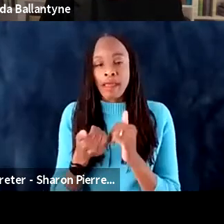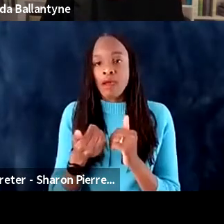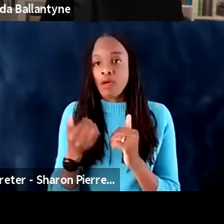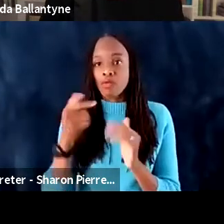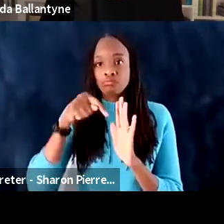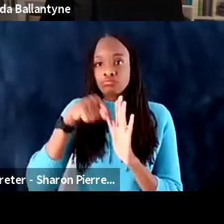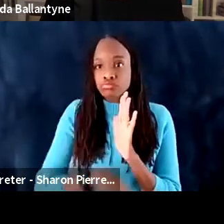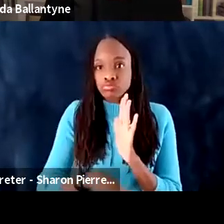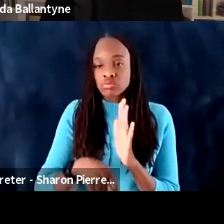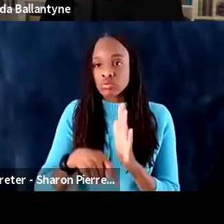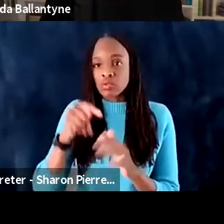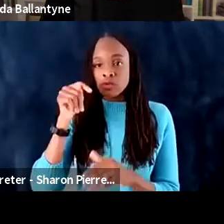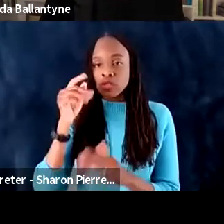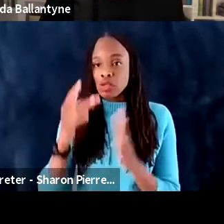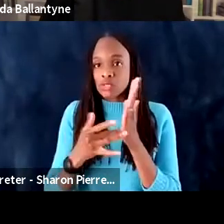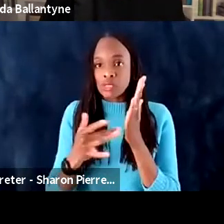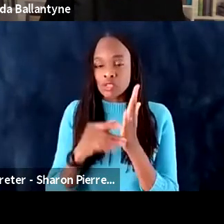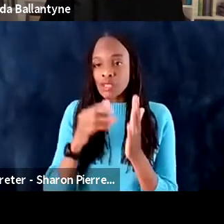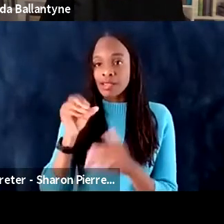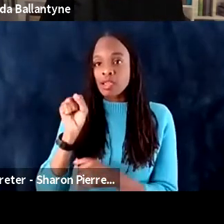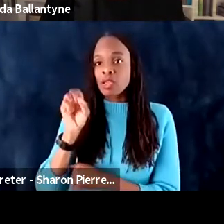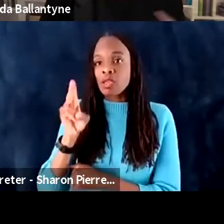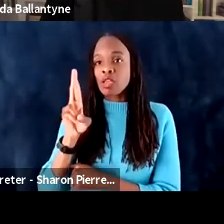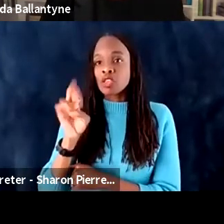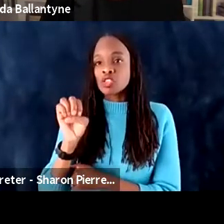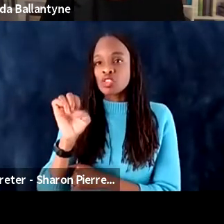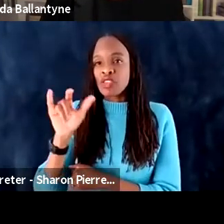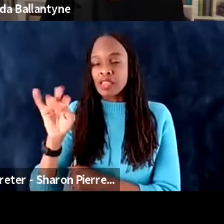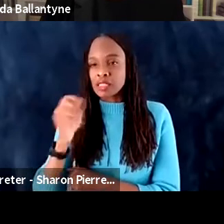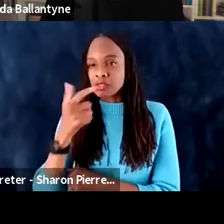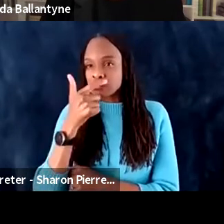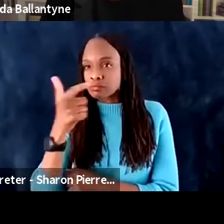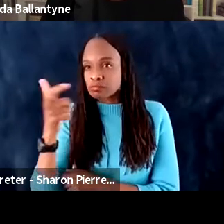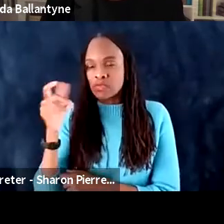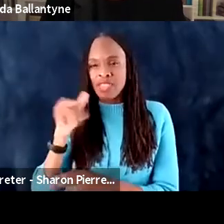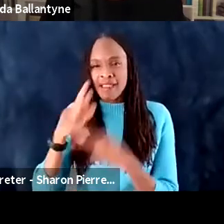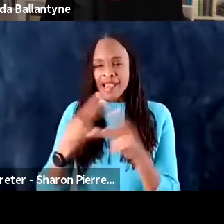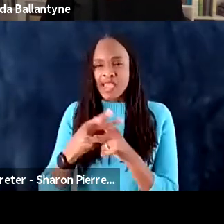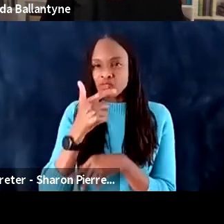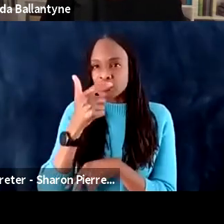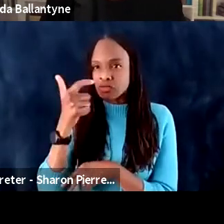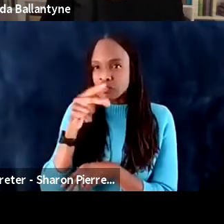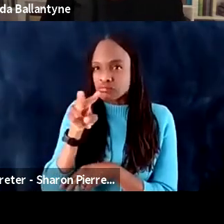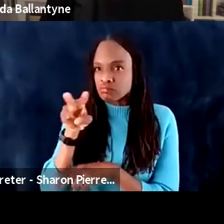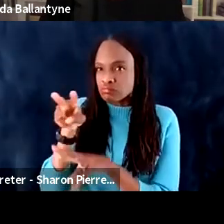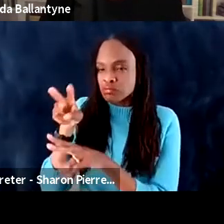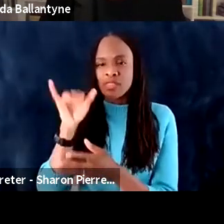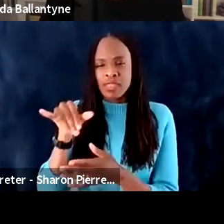of technology and surveillance already has become, and also how it's sort of an amplification of the type of surveillance that's existed really